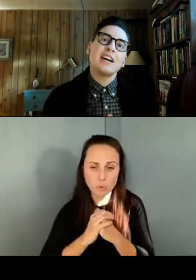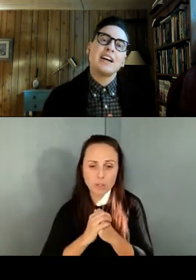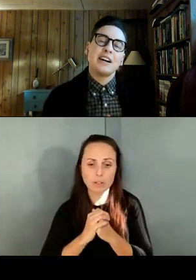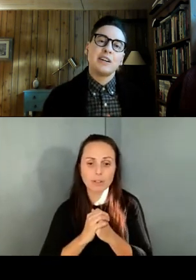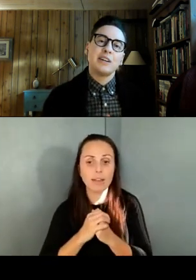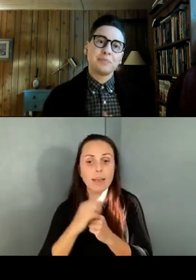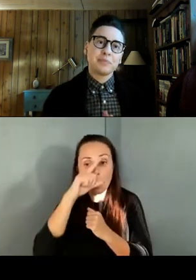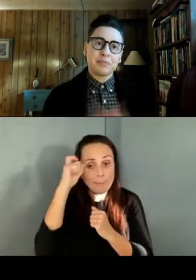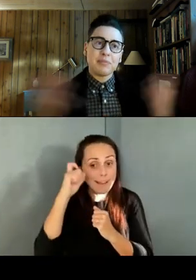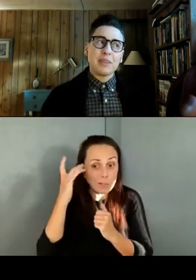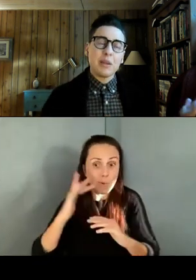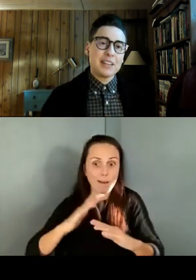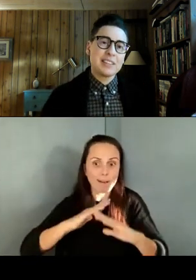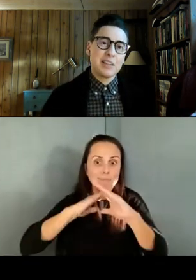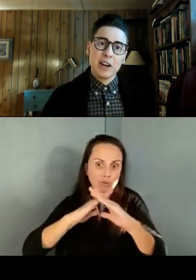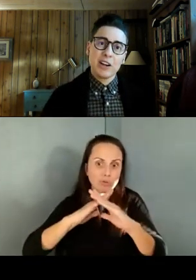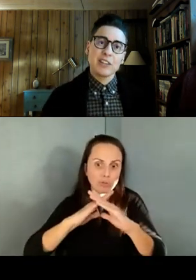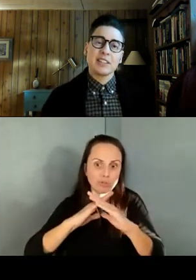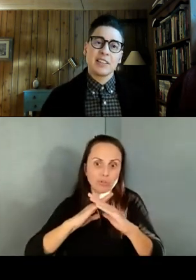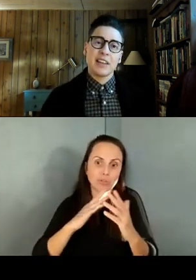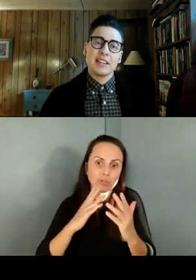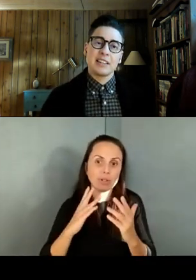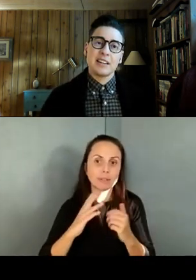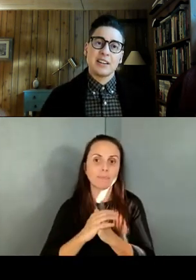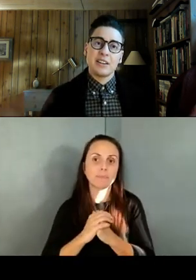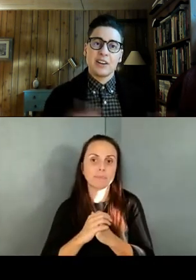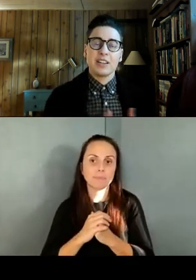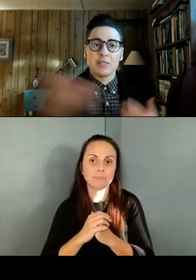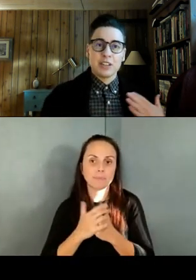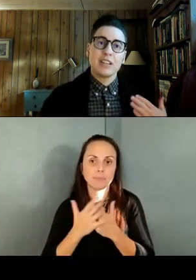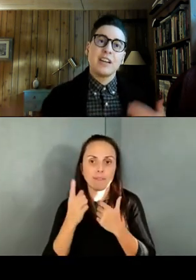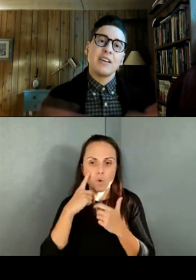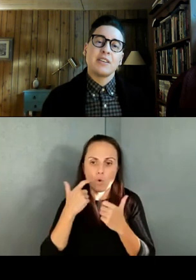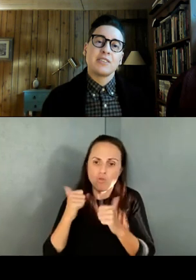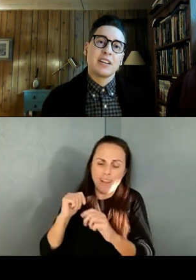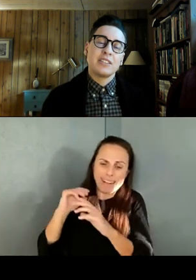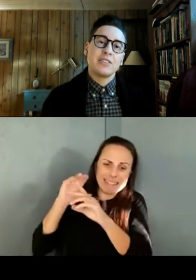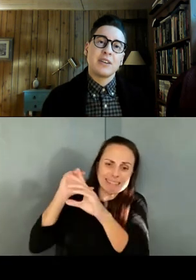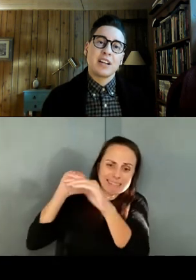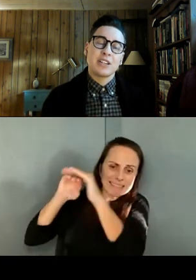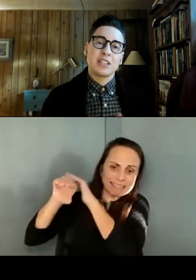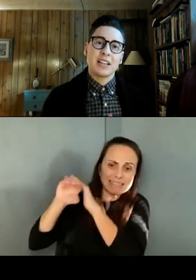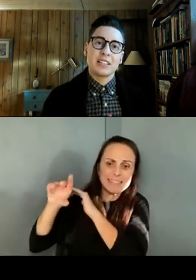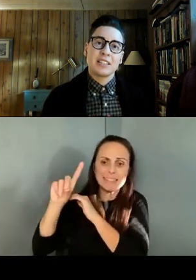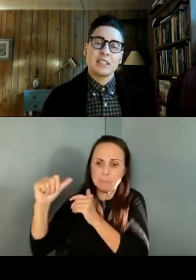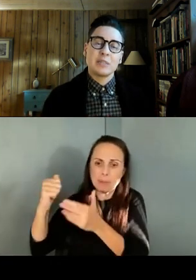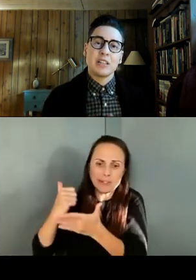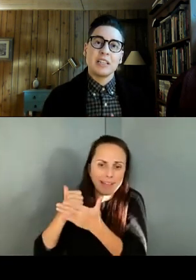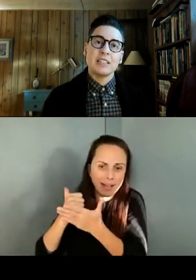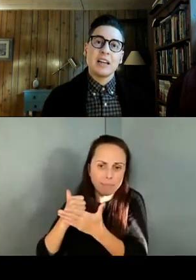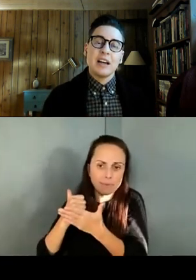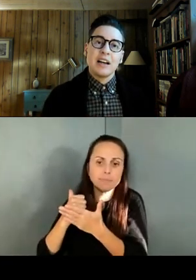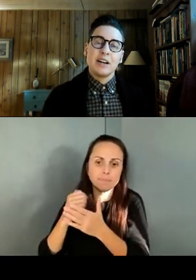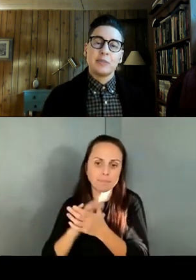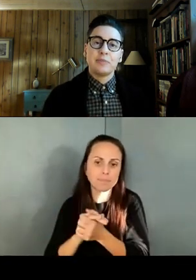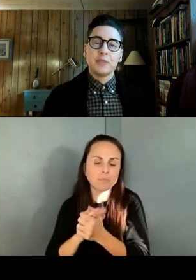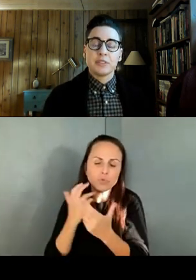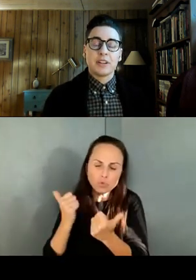burden because of the barriers that are encountered and trying to actually access disabilities,